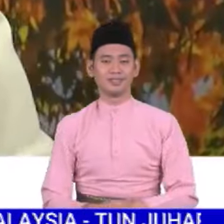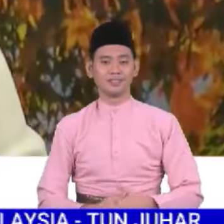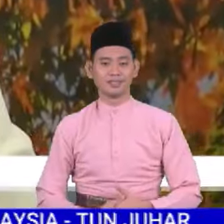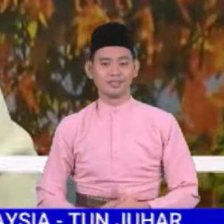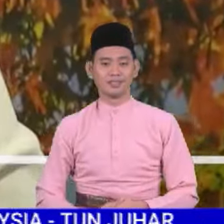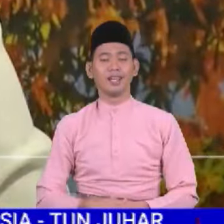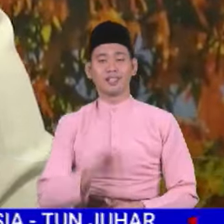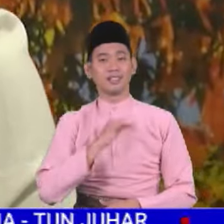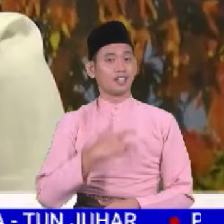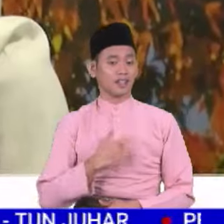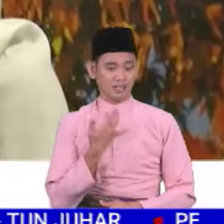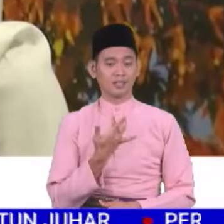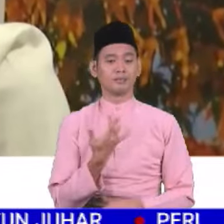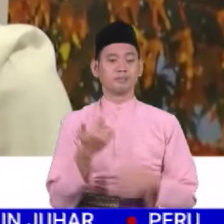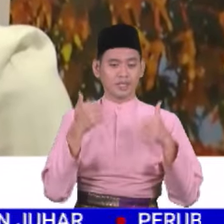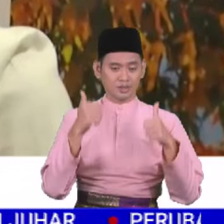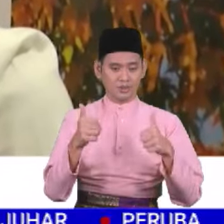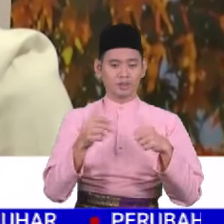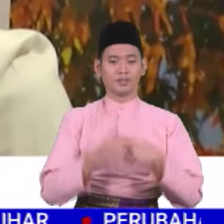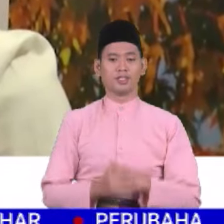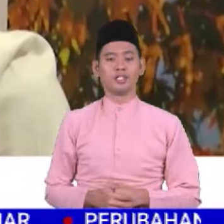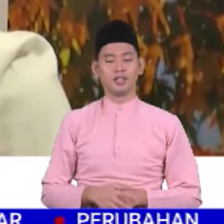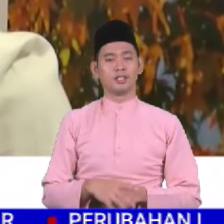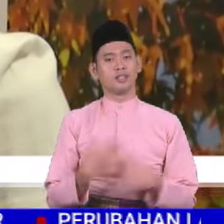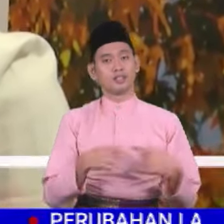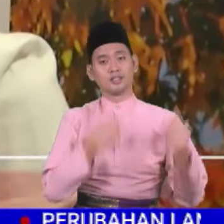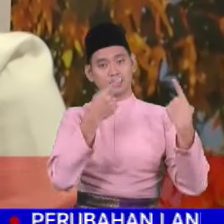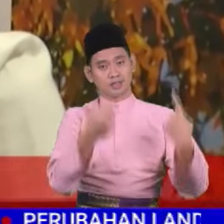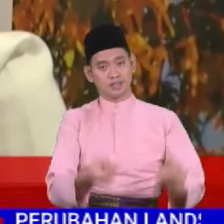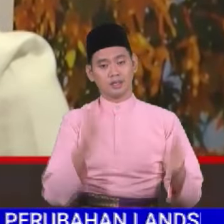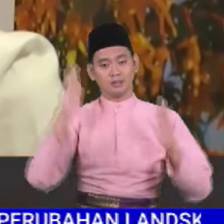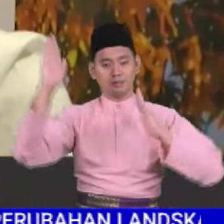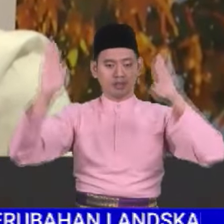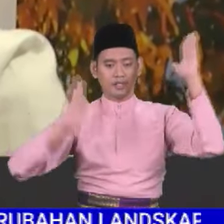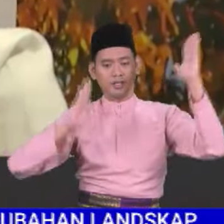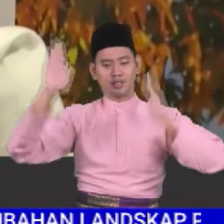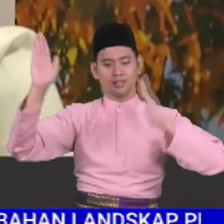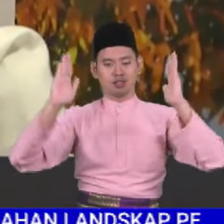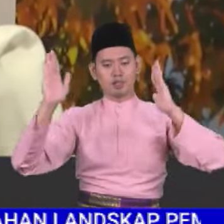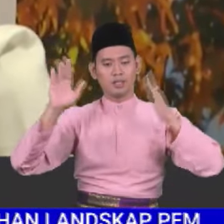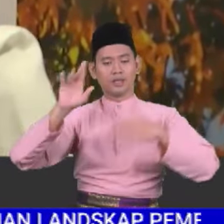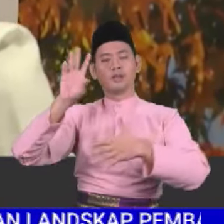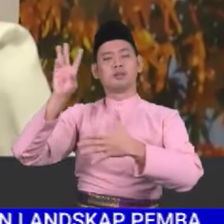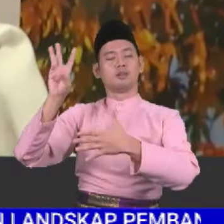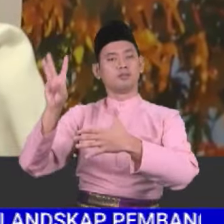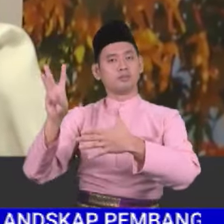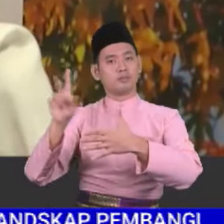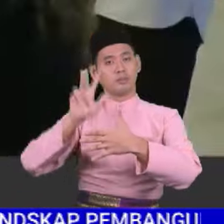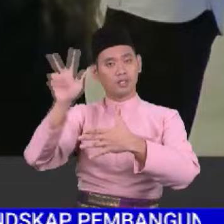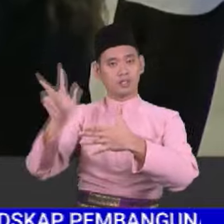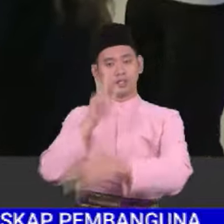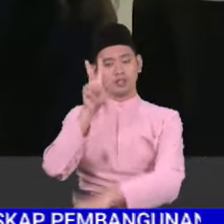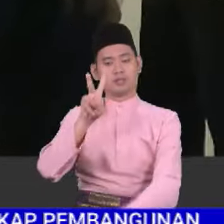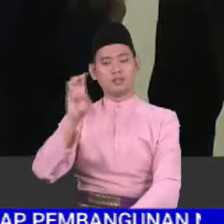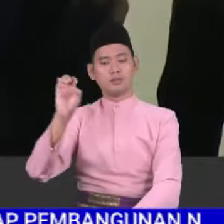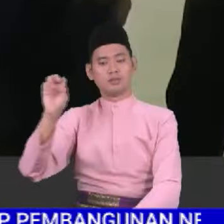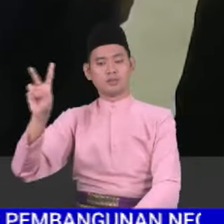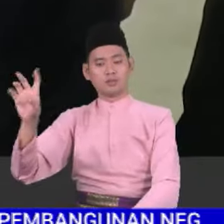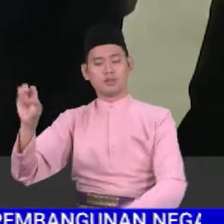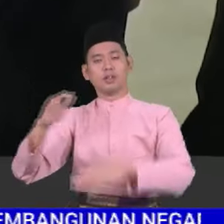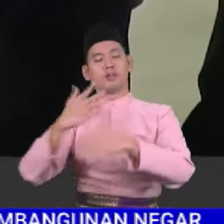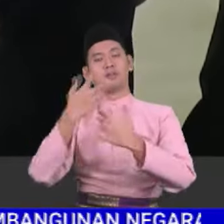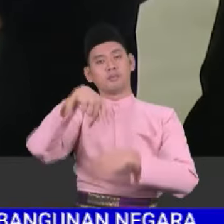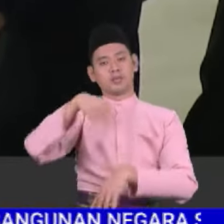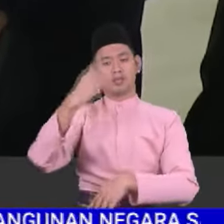The response is good because since Malaysia locked down since March 2020, when have this kind